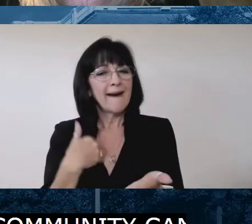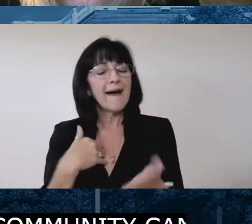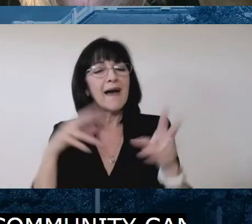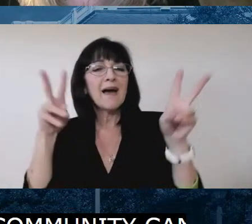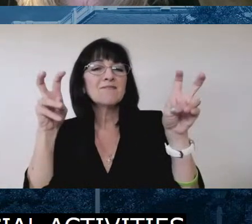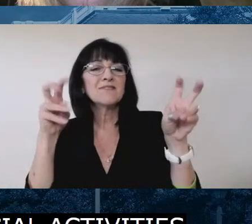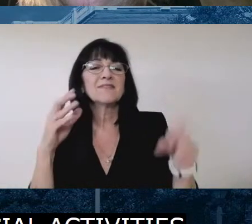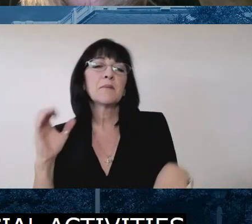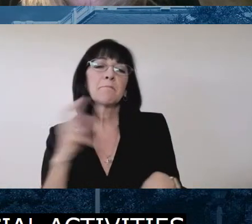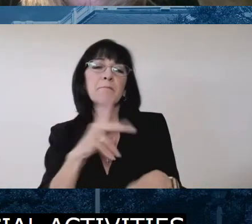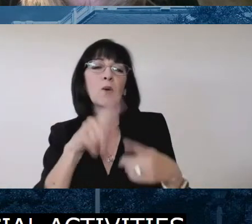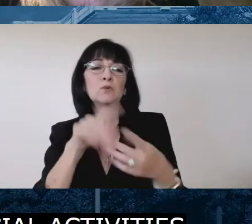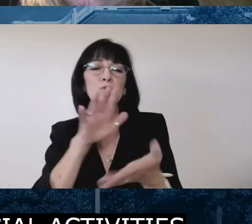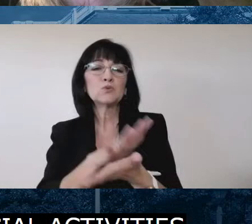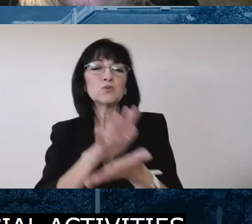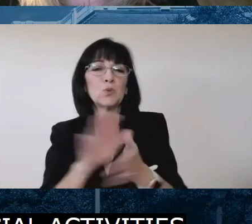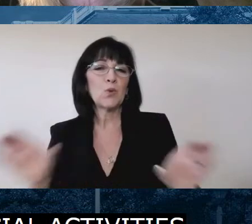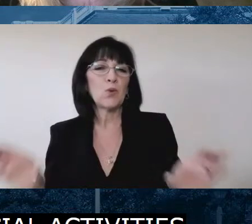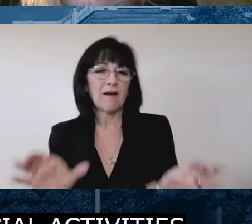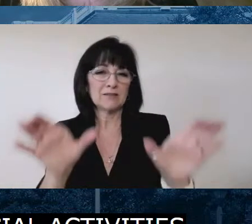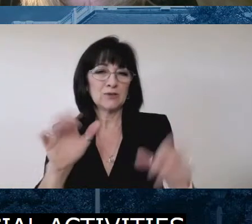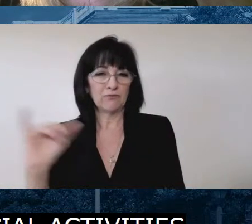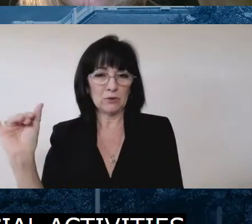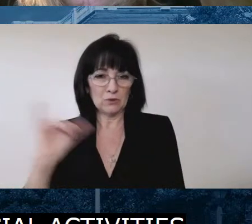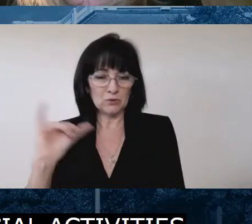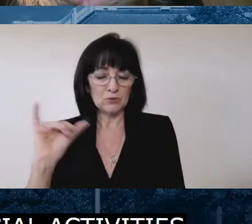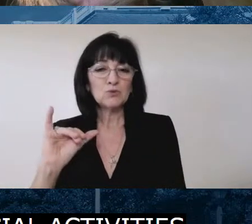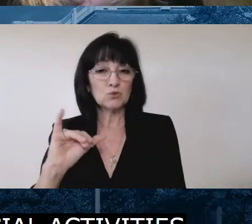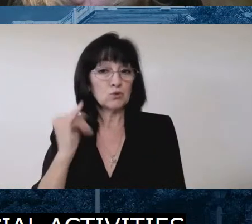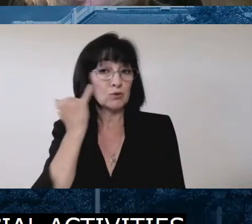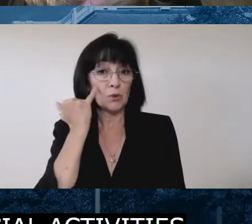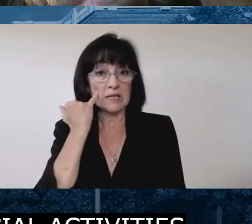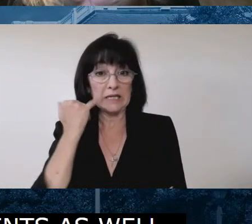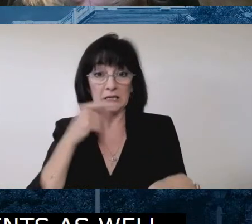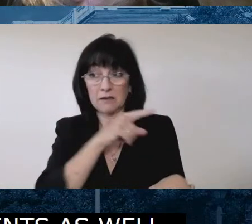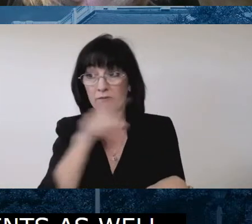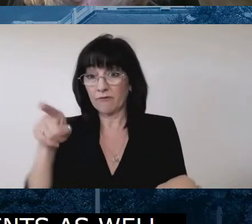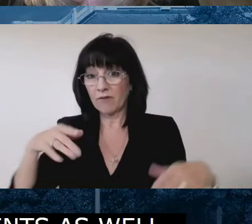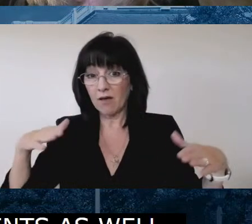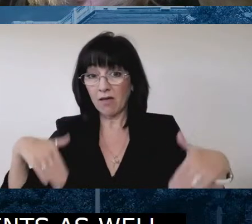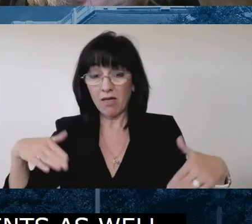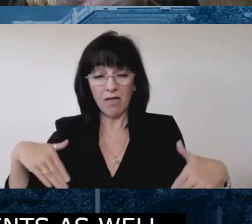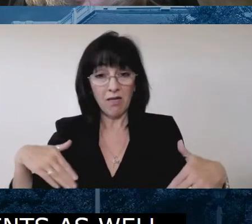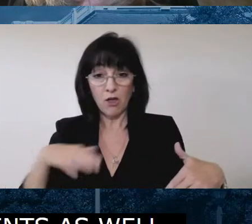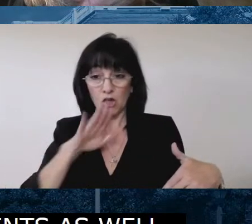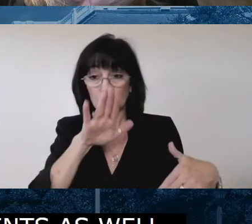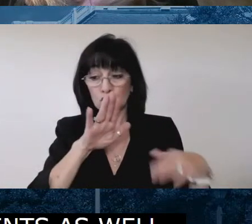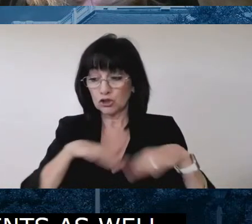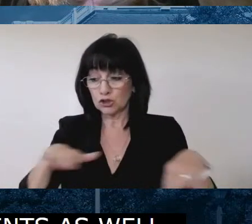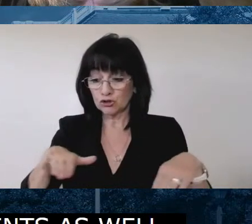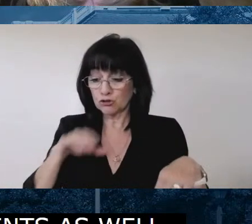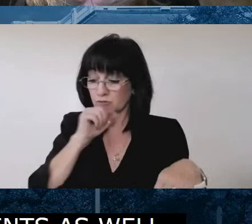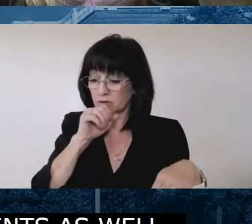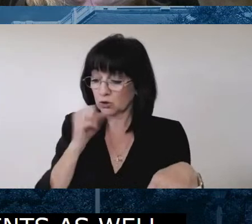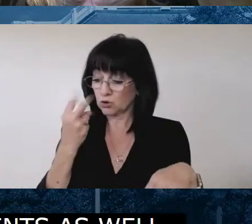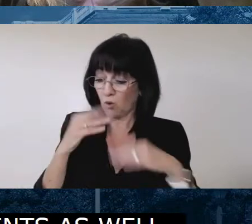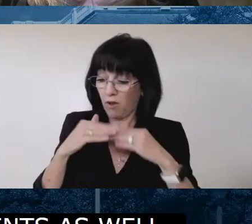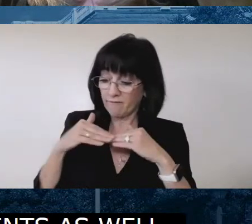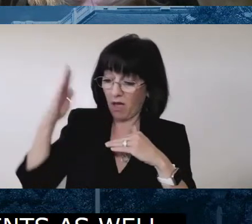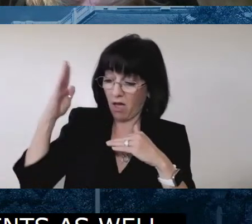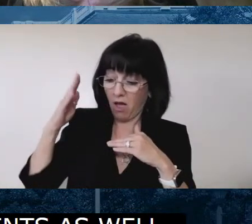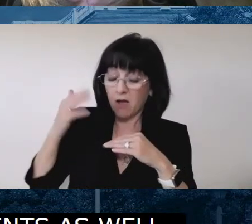events as well. So if you haven't had your children who are 12 or up,